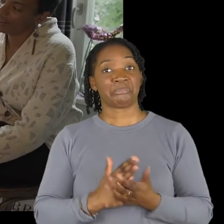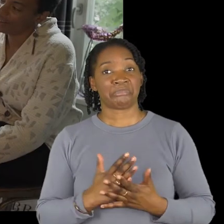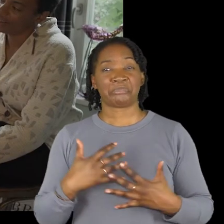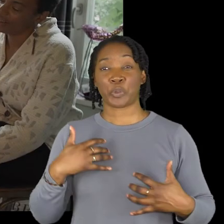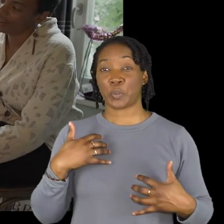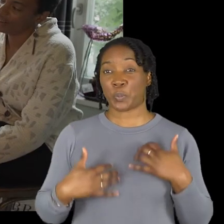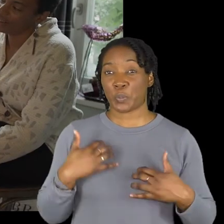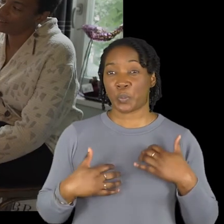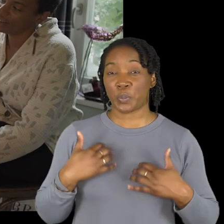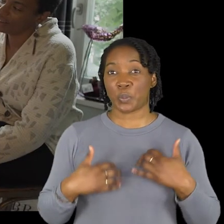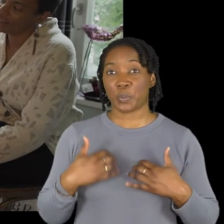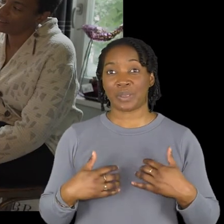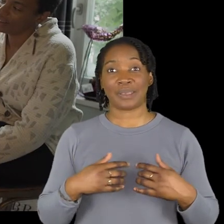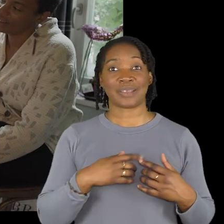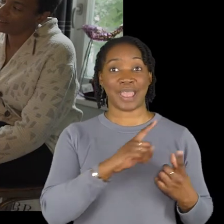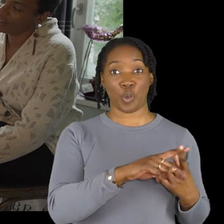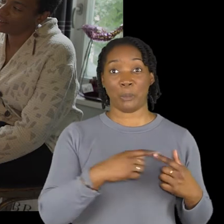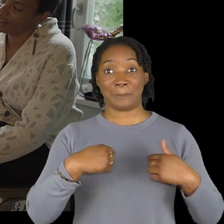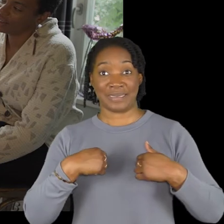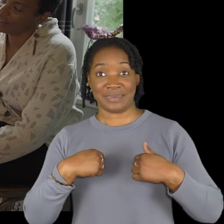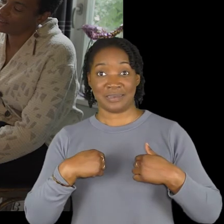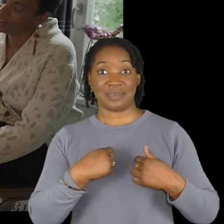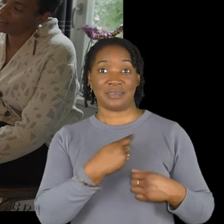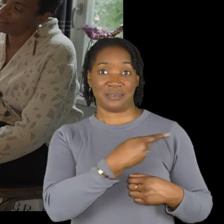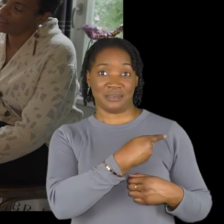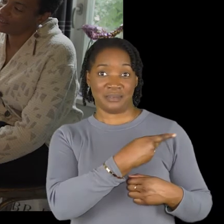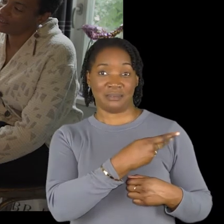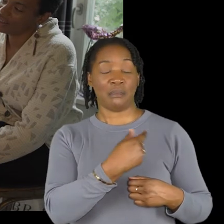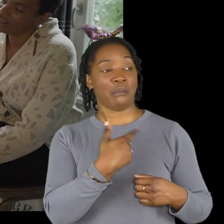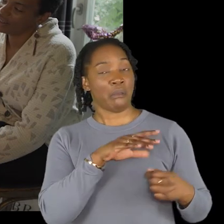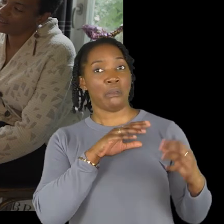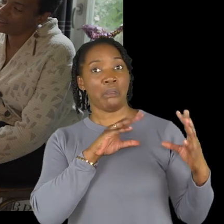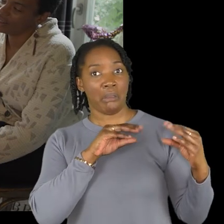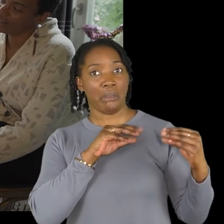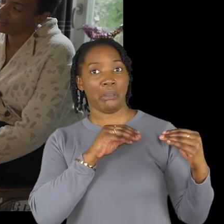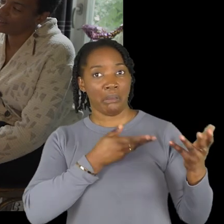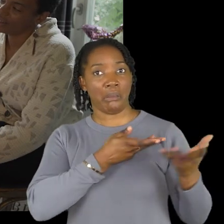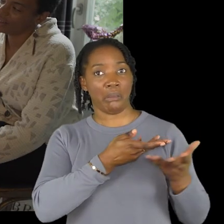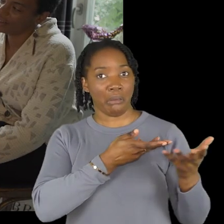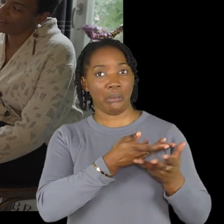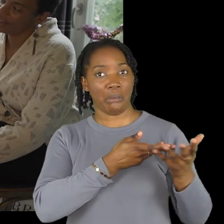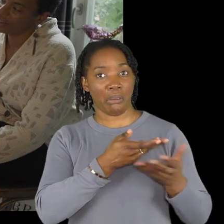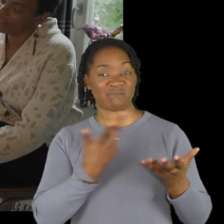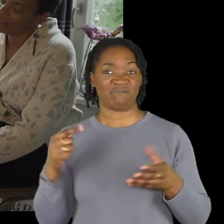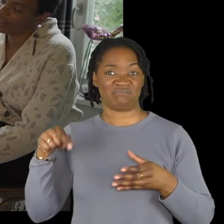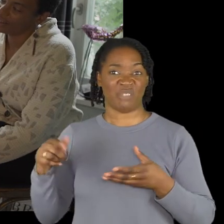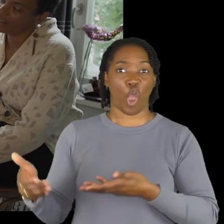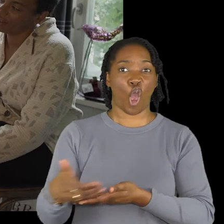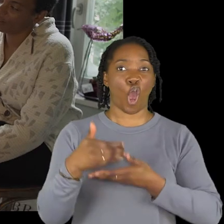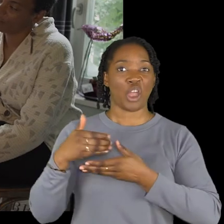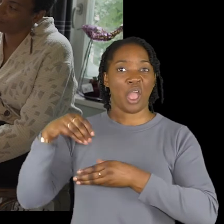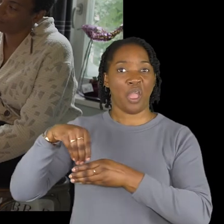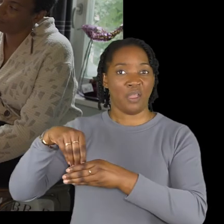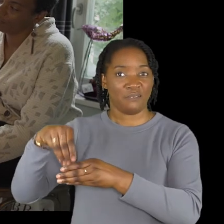was very interesting when Ego and I were talking about the